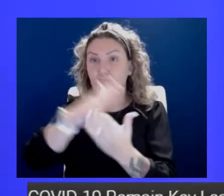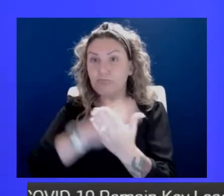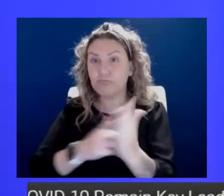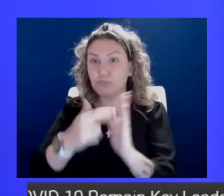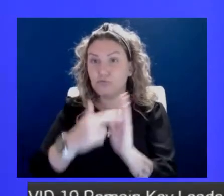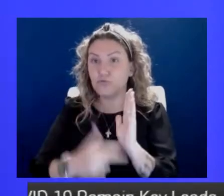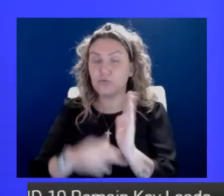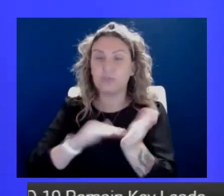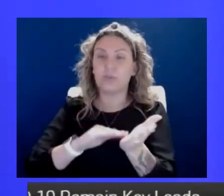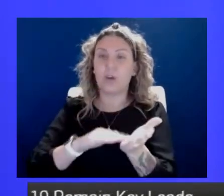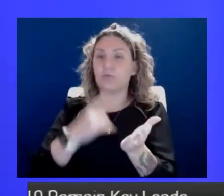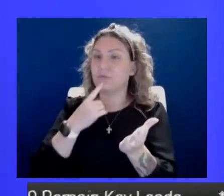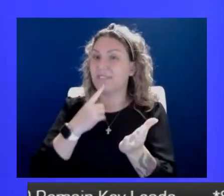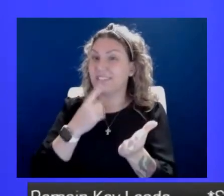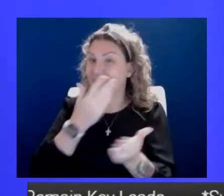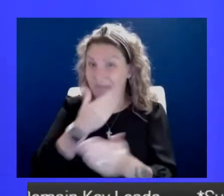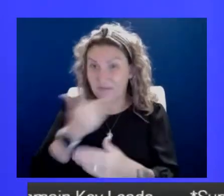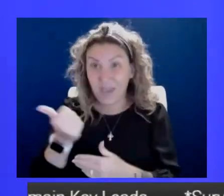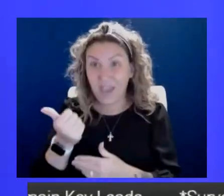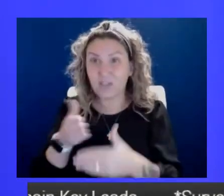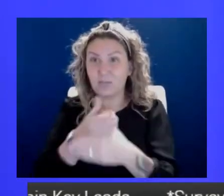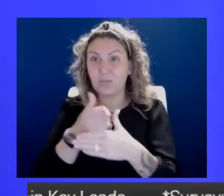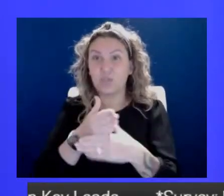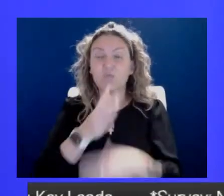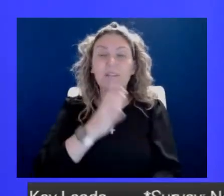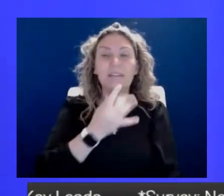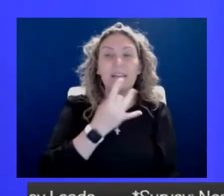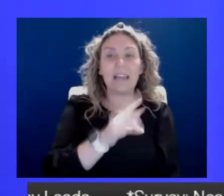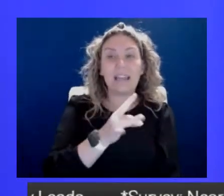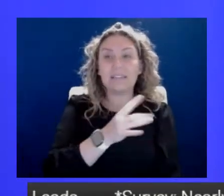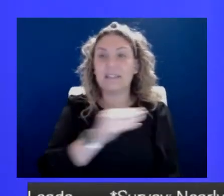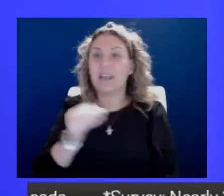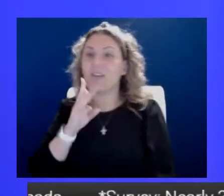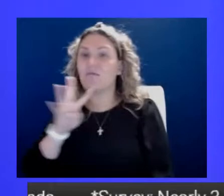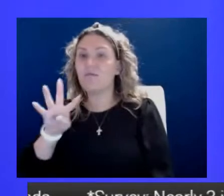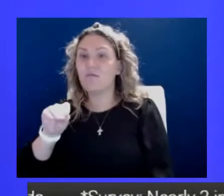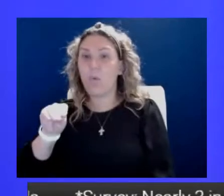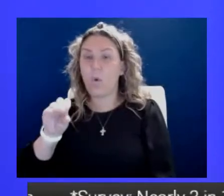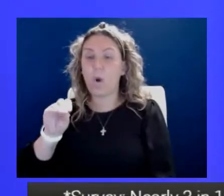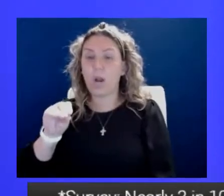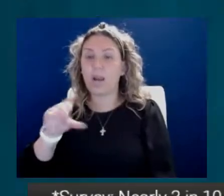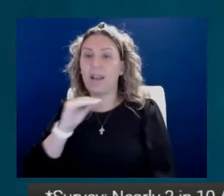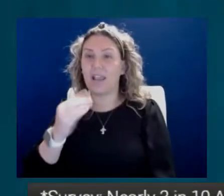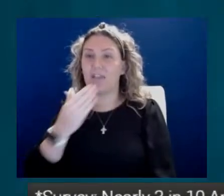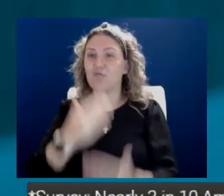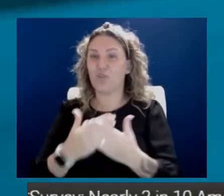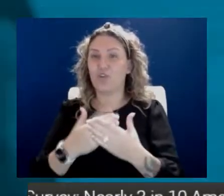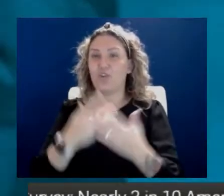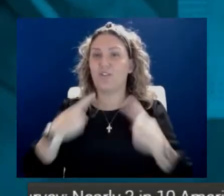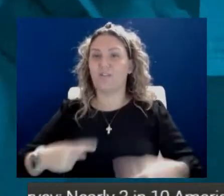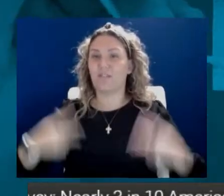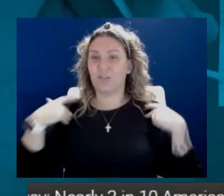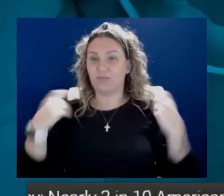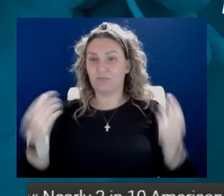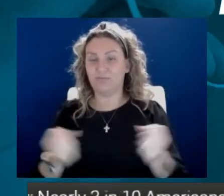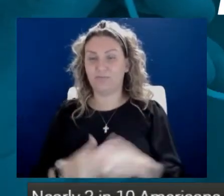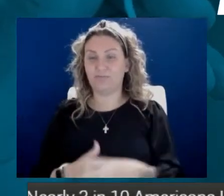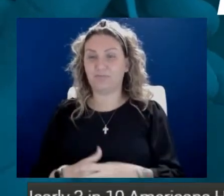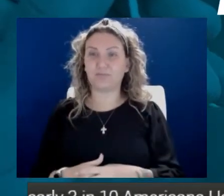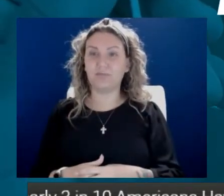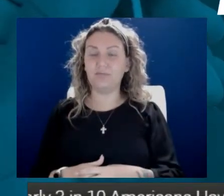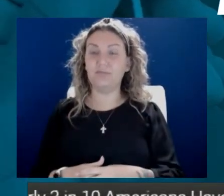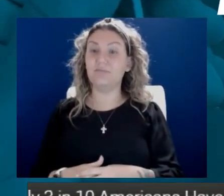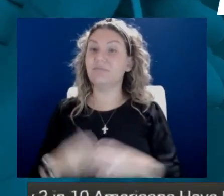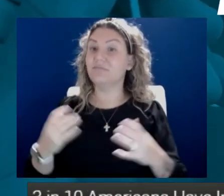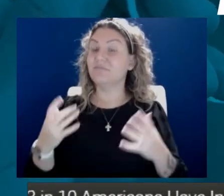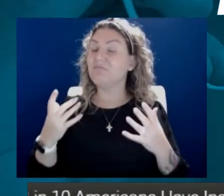best candidates for the registry are between the ages of 18 and 40 and good physical health. Well, we are going behind the